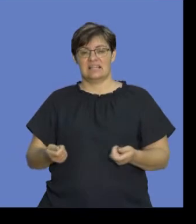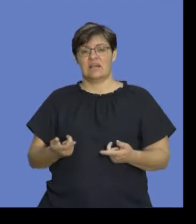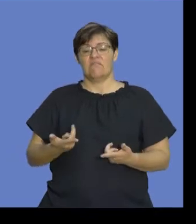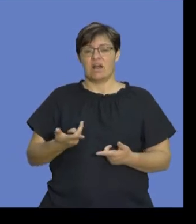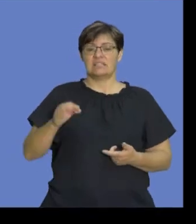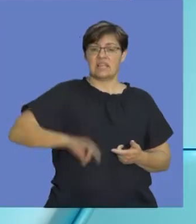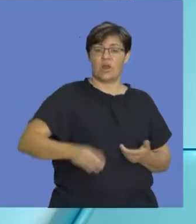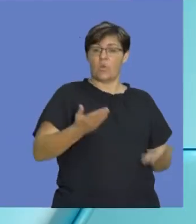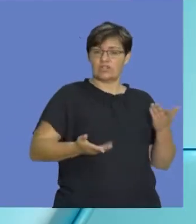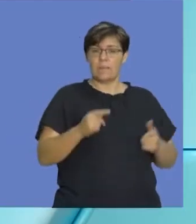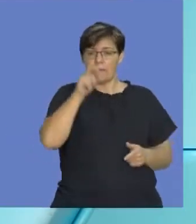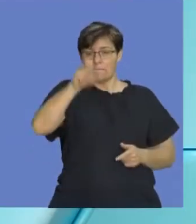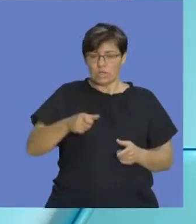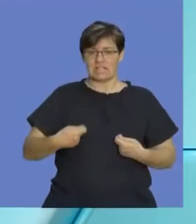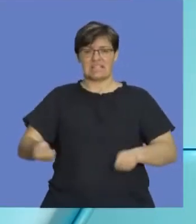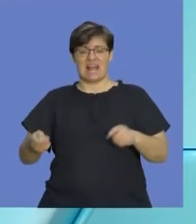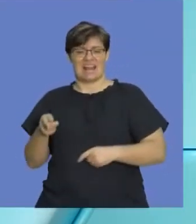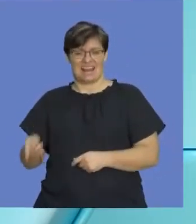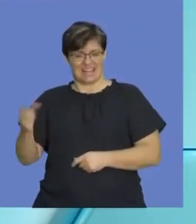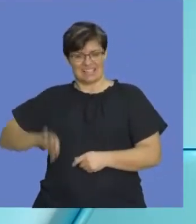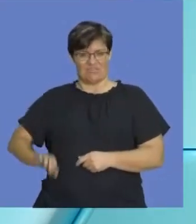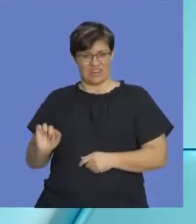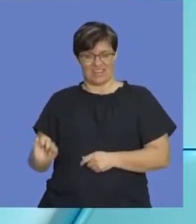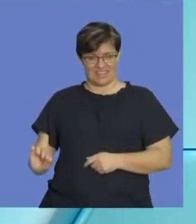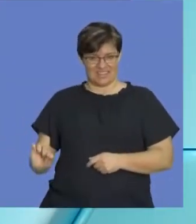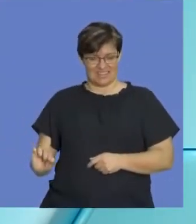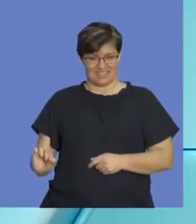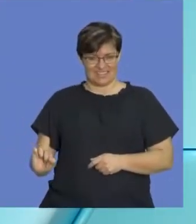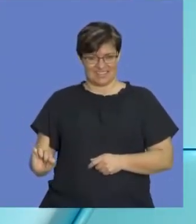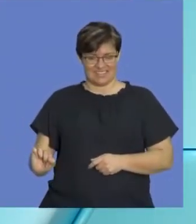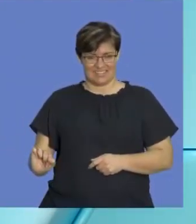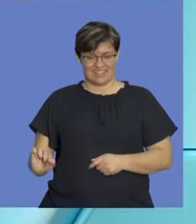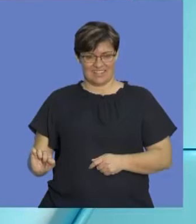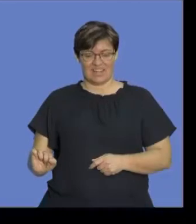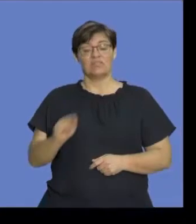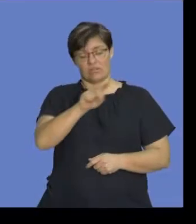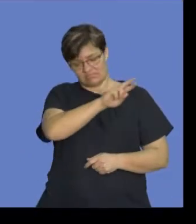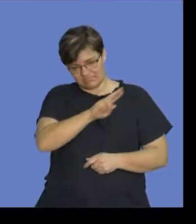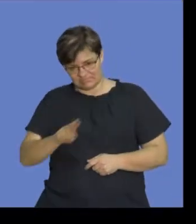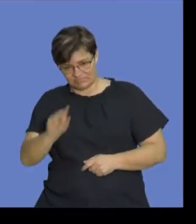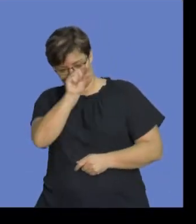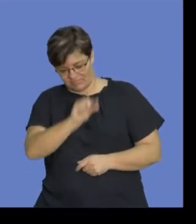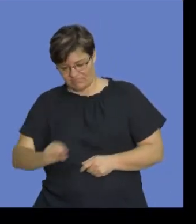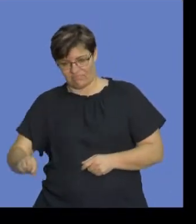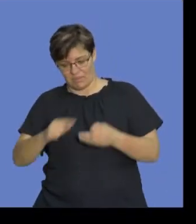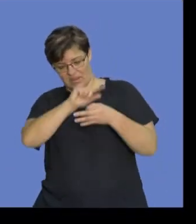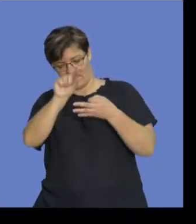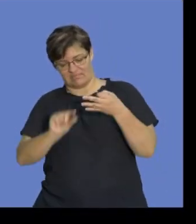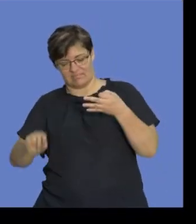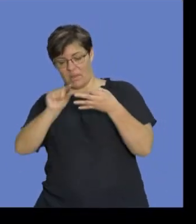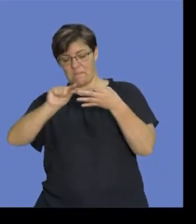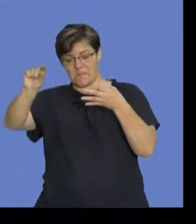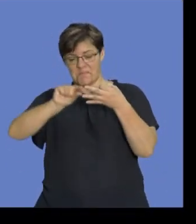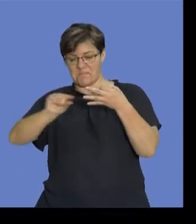our sales reps. So their salary component will go into the selling and distribution. Notice what we